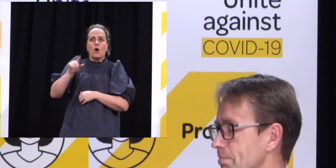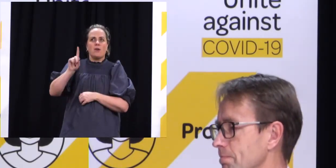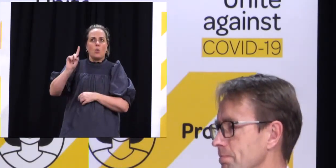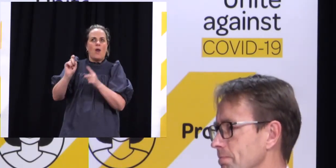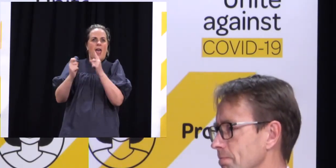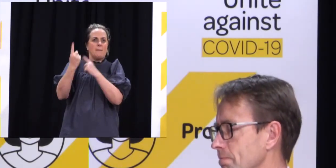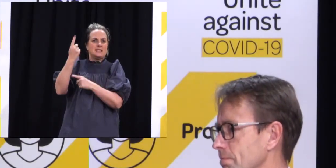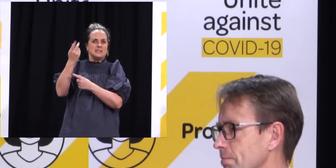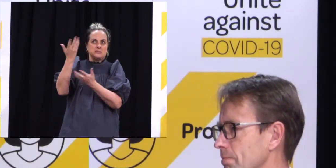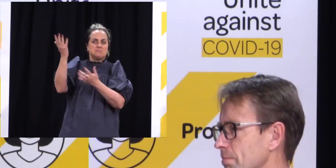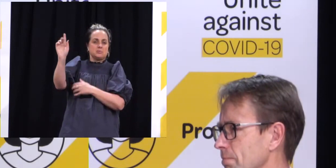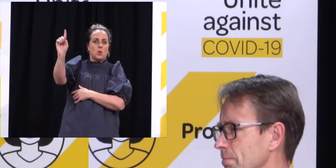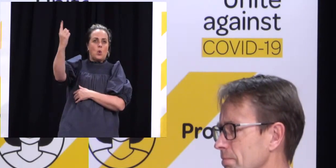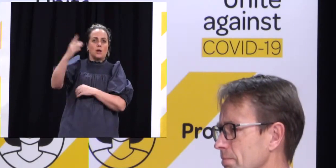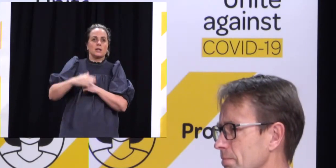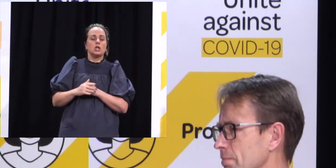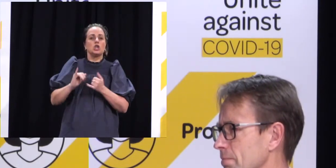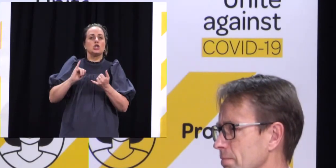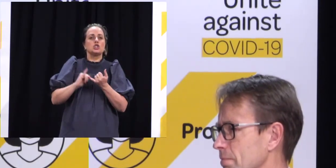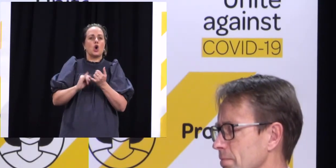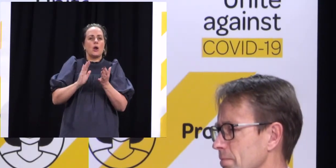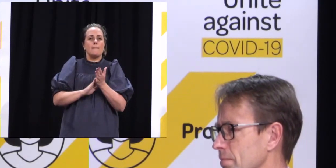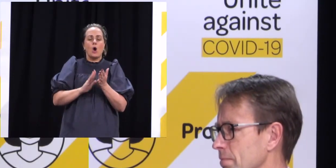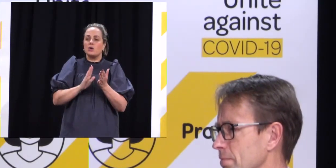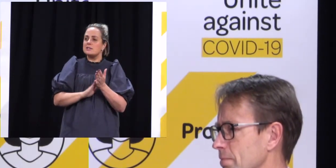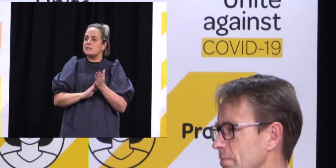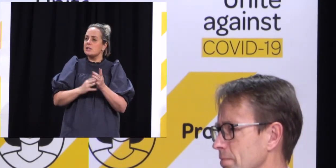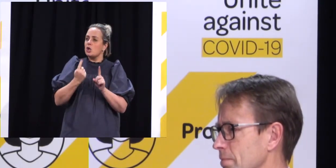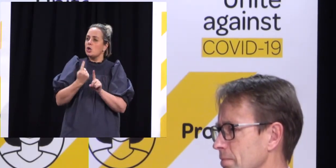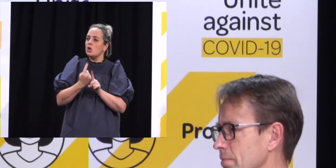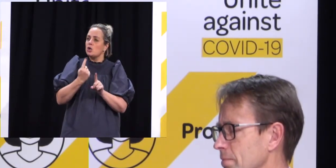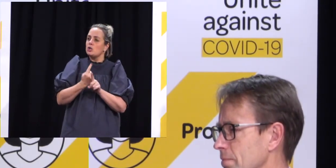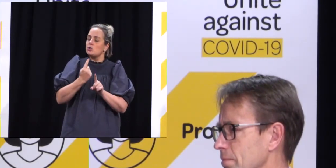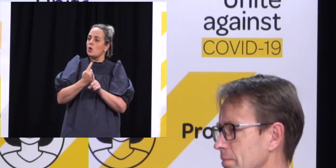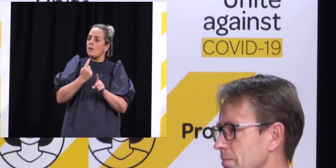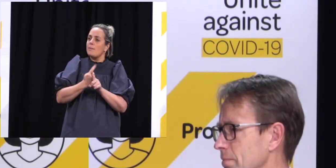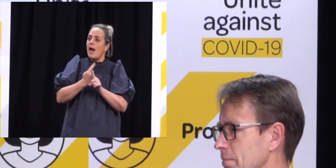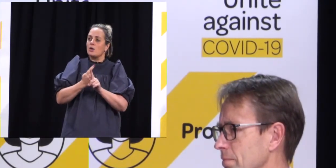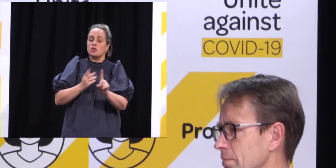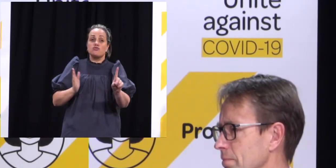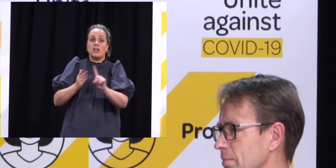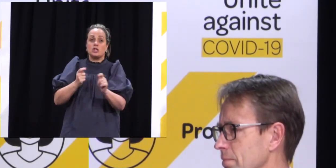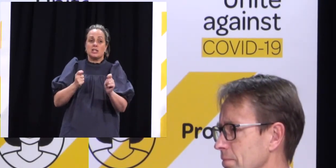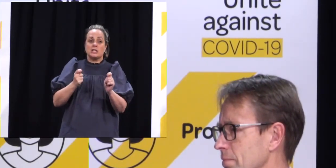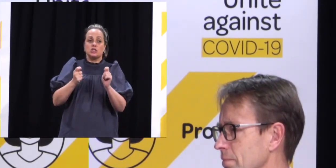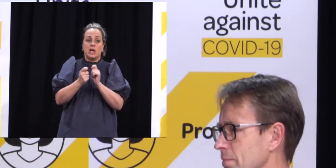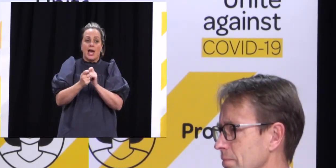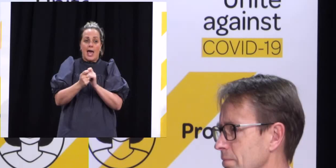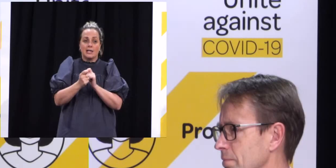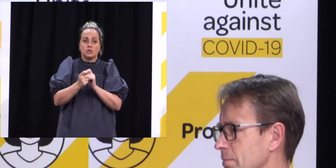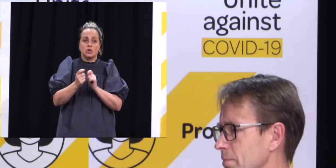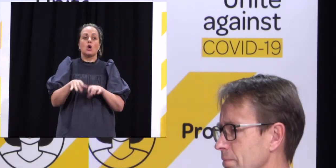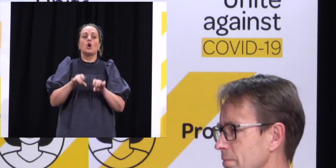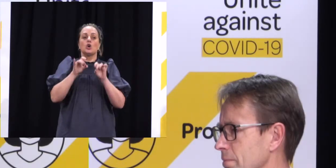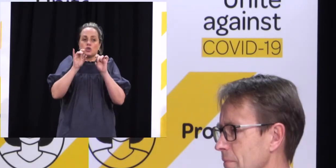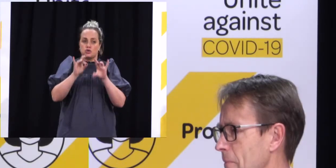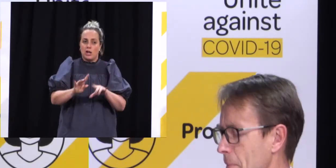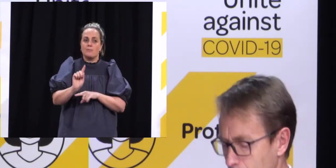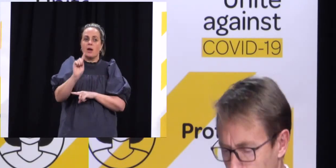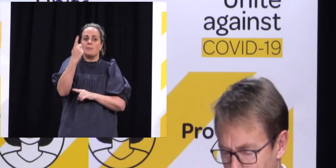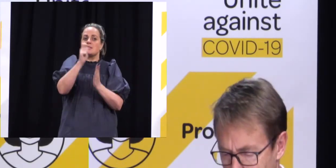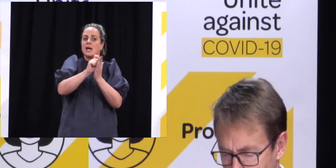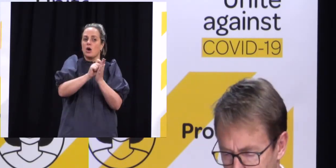Prime Minister, Scott Morrison wrote in the weekend an op-ed about his change in COVID strategy. He's now saying that they're targeting 70 to 80% vaccination